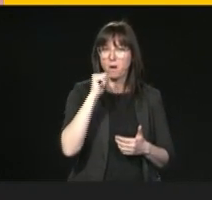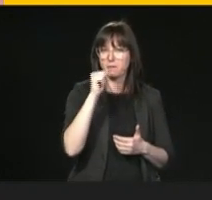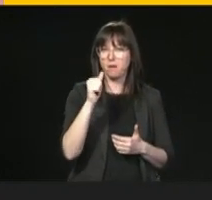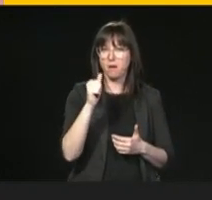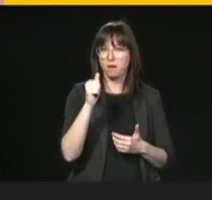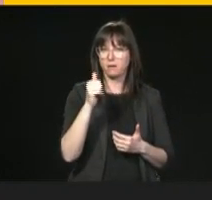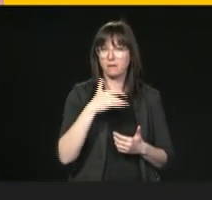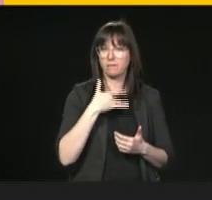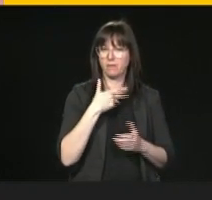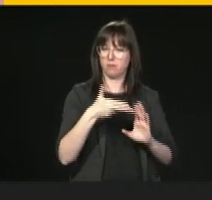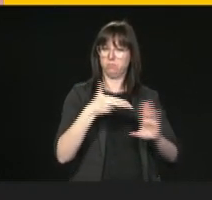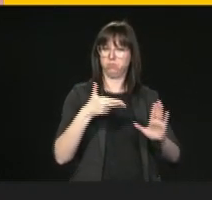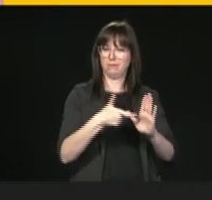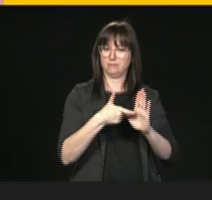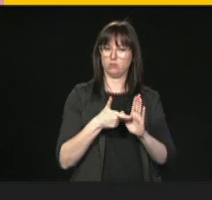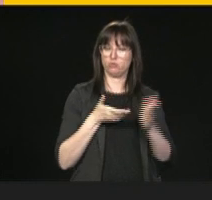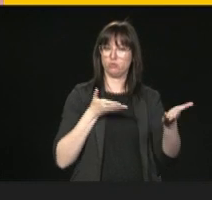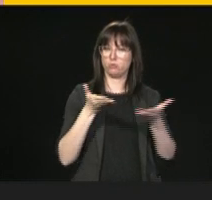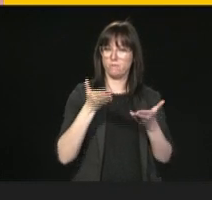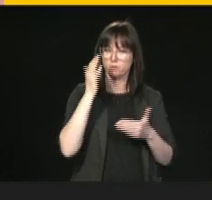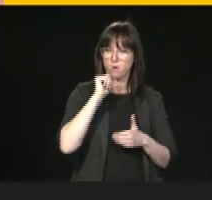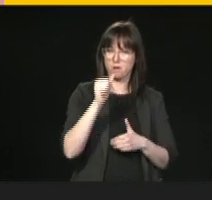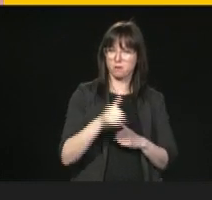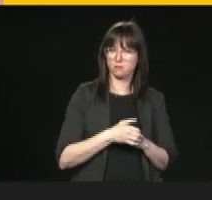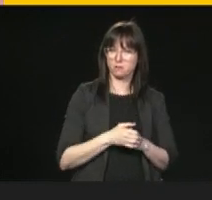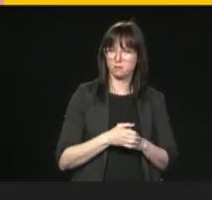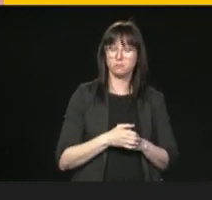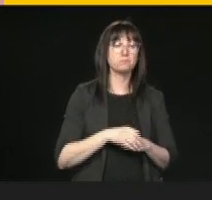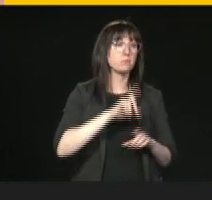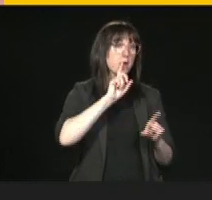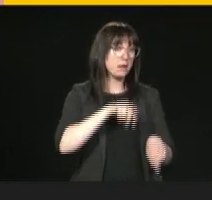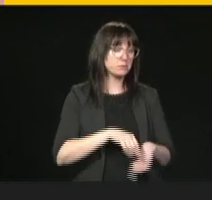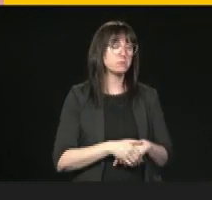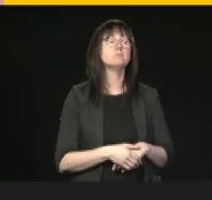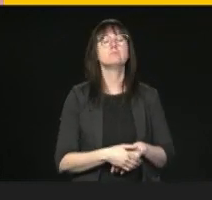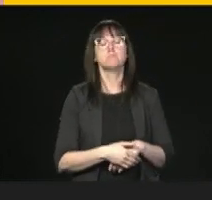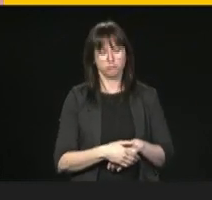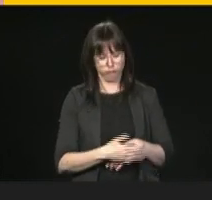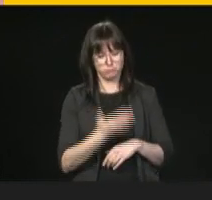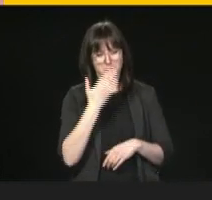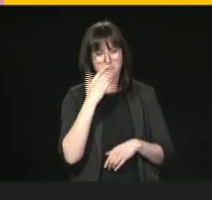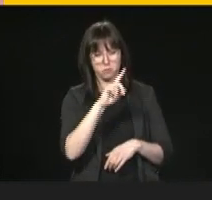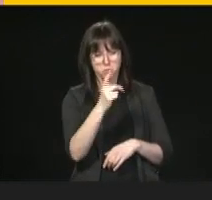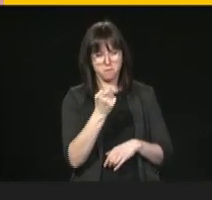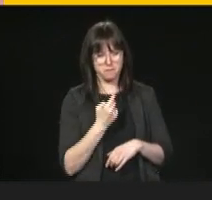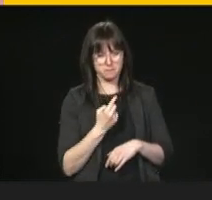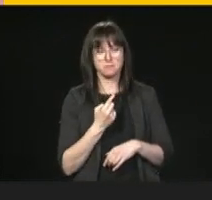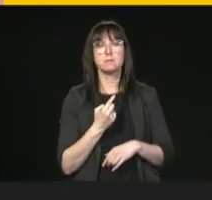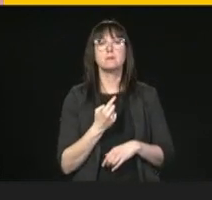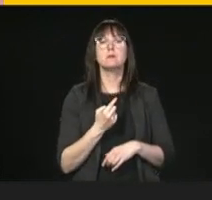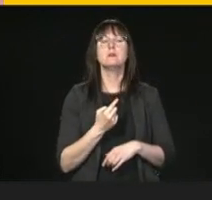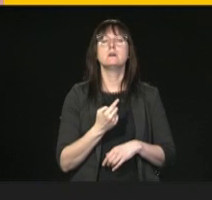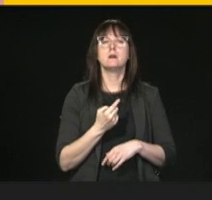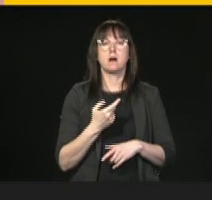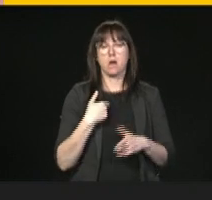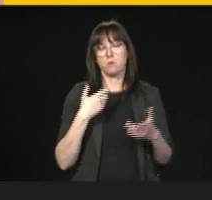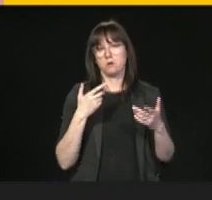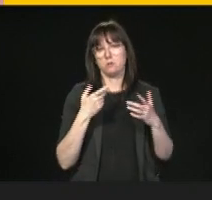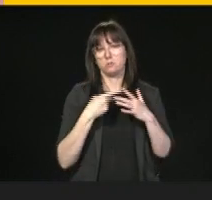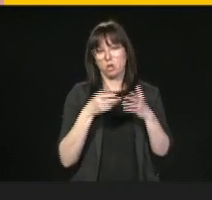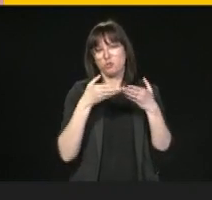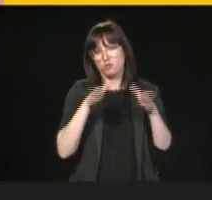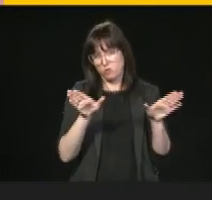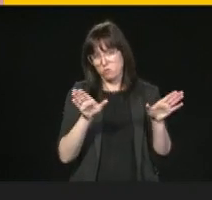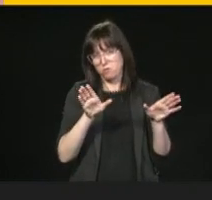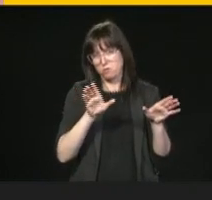situation? Answer. Thank you for your question. I would like to answer generally at first and then give you more details after. Generally,